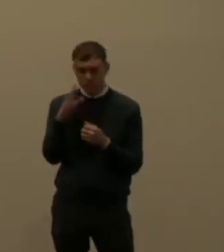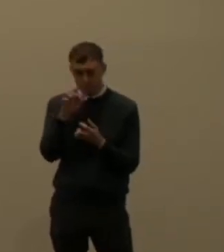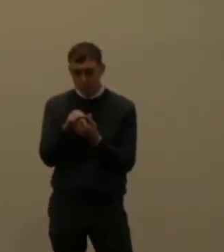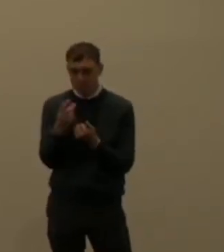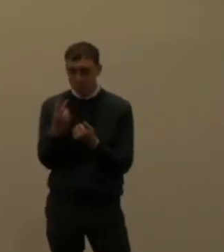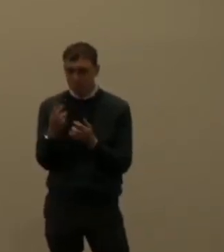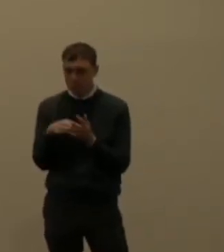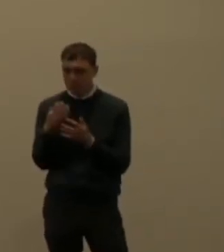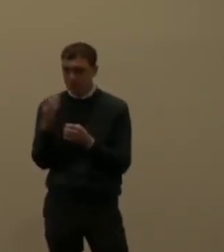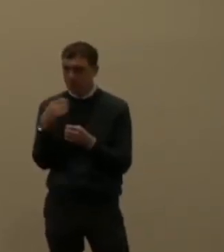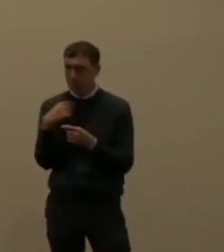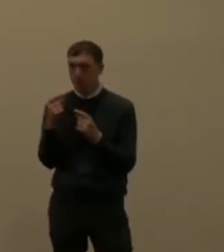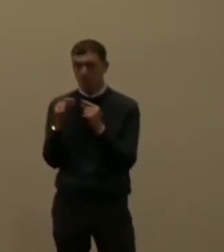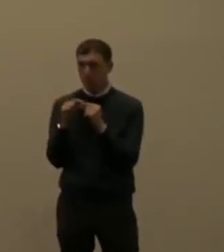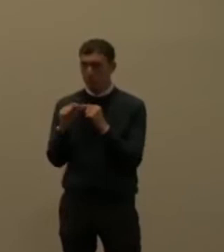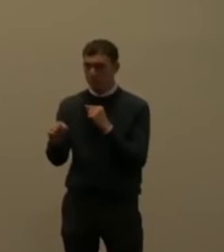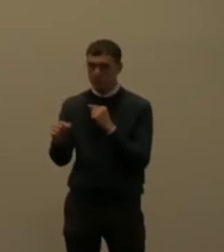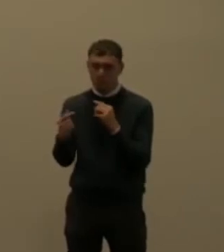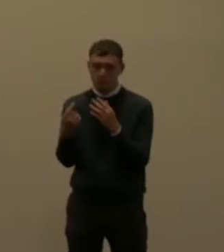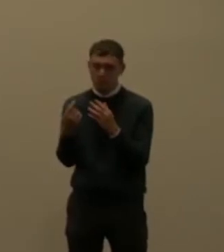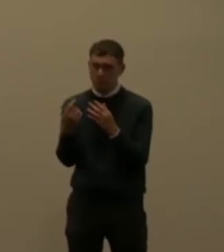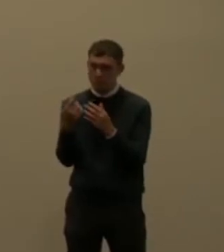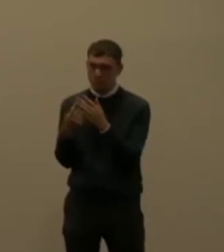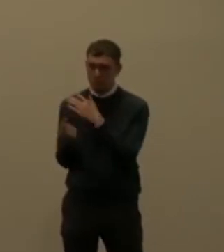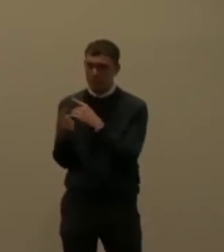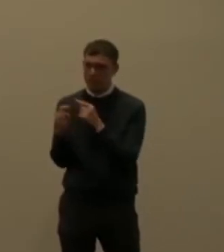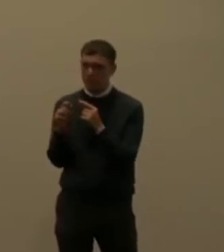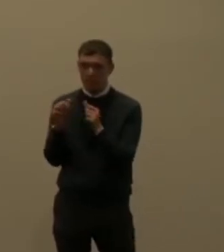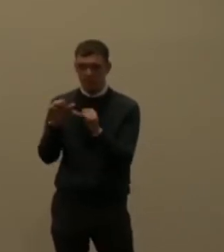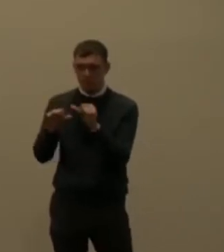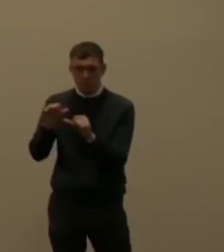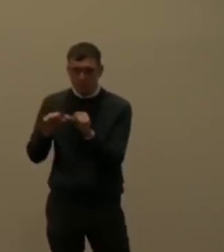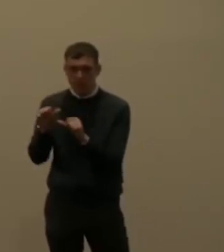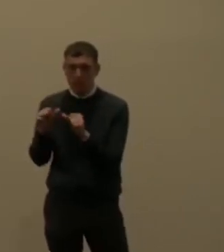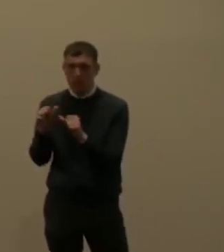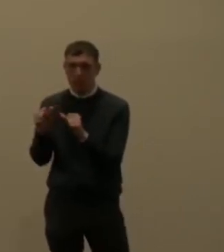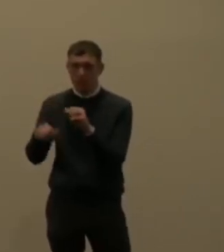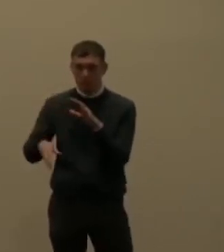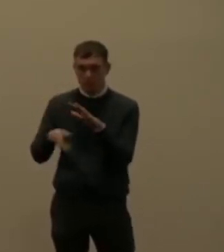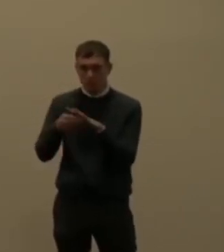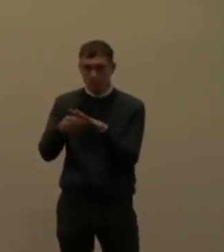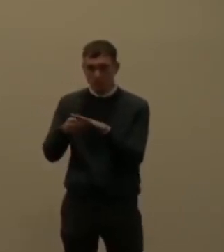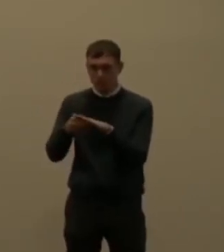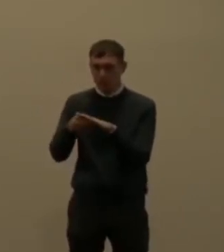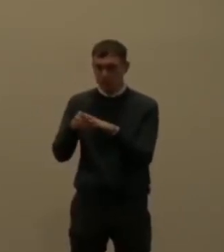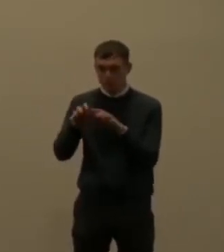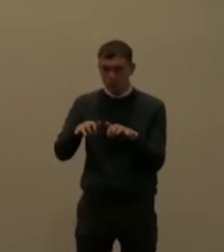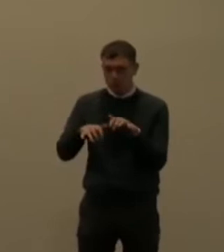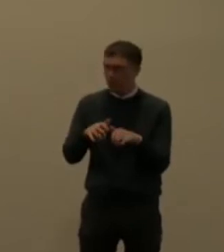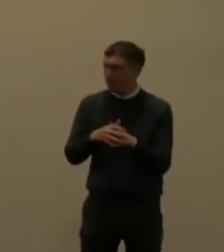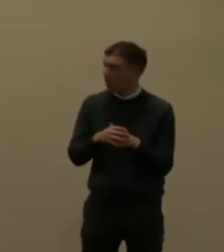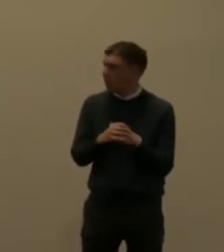the pipeline is just a piece of process that is running on a cloud computer. And every